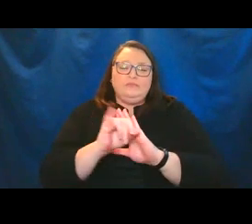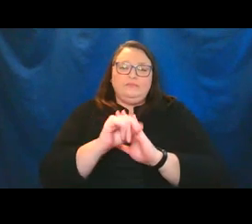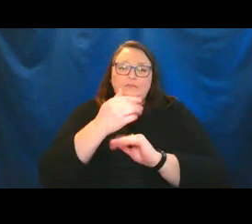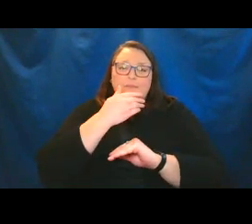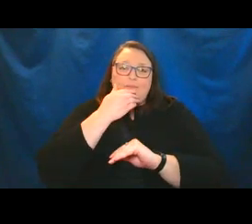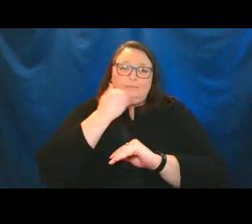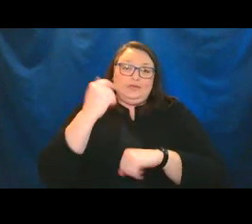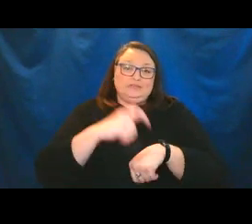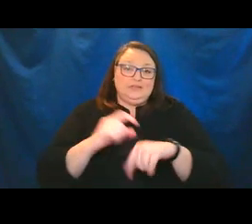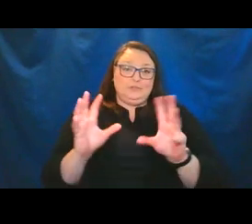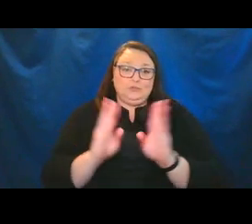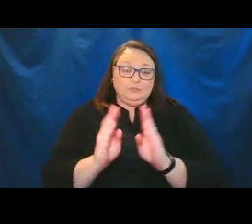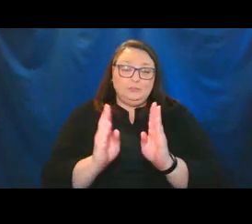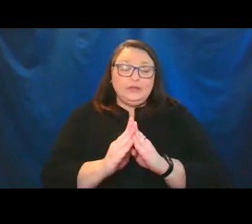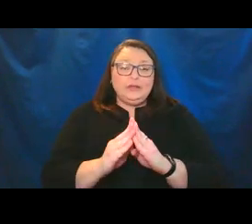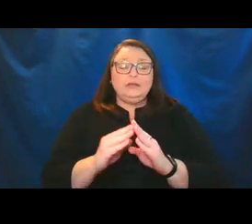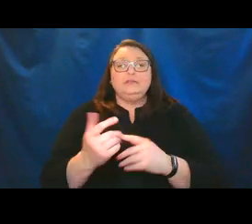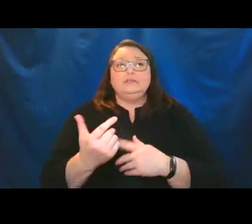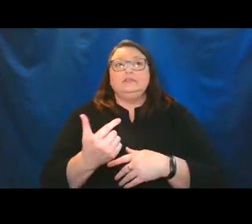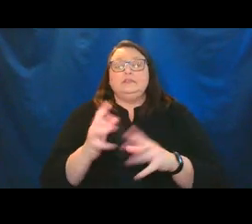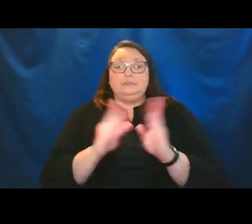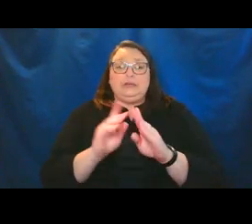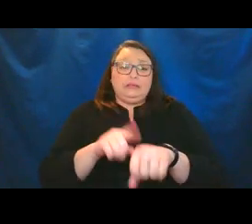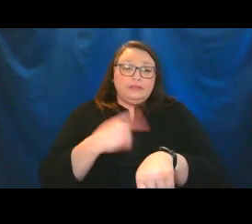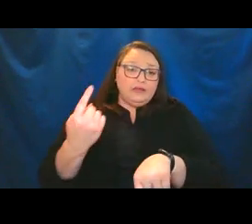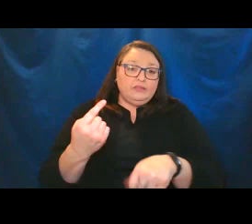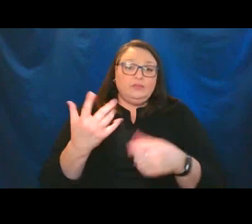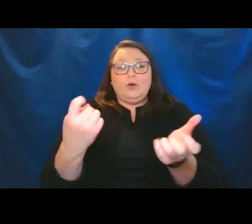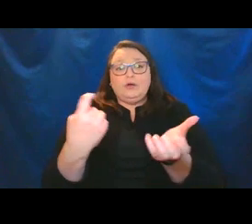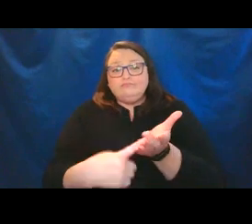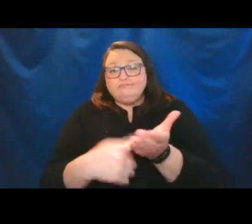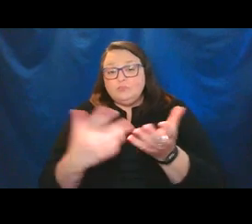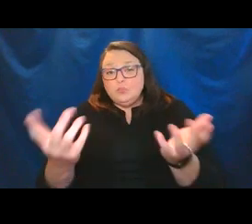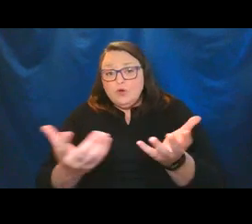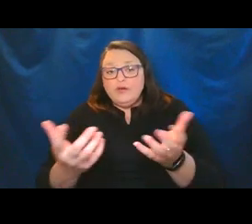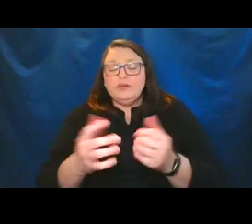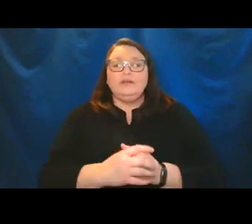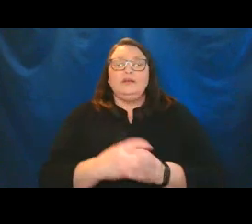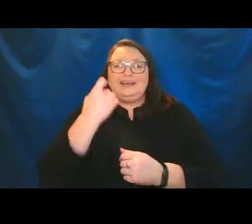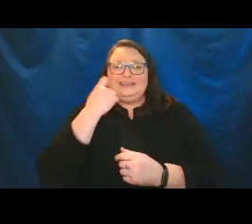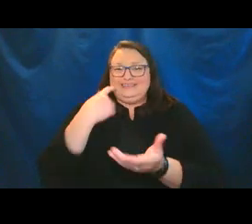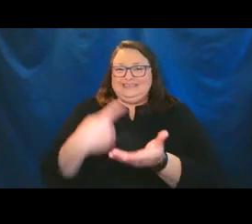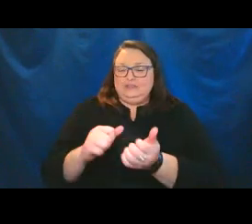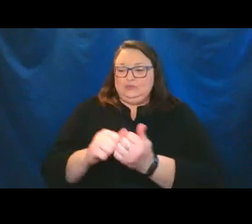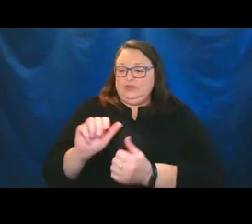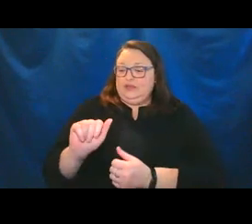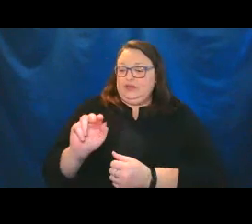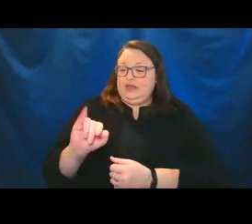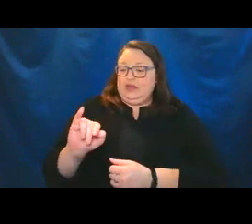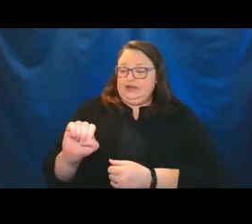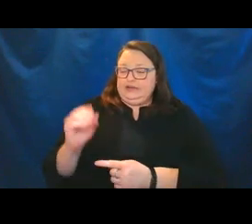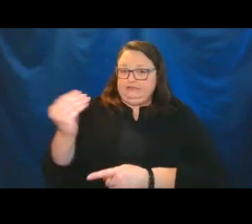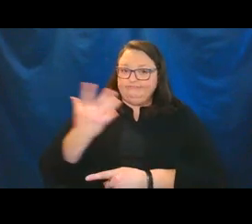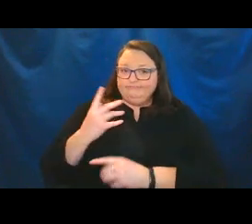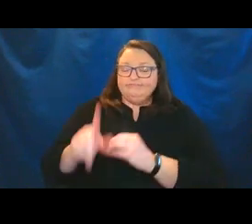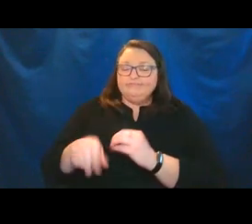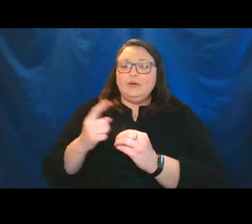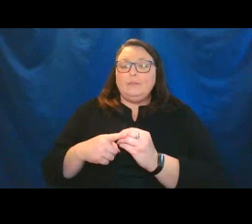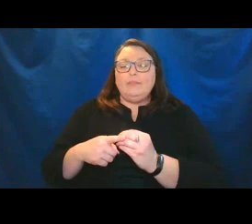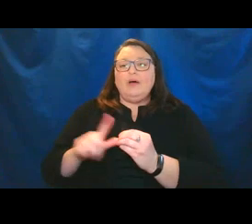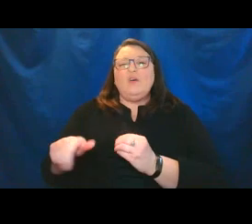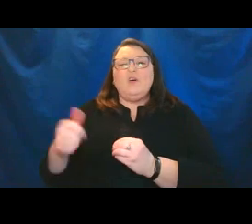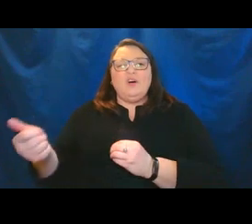and meeting length, and then what would you like to talk about. I just talked with Annie very briefly. She filled me in on like some some